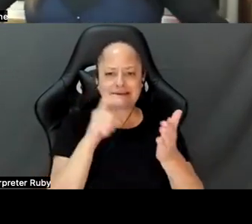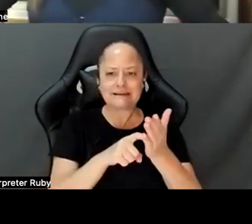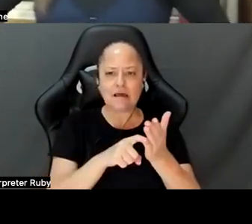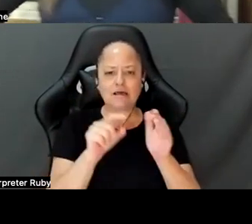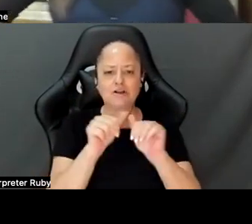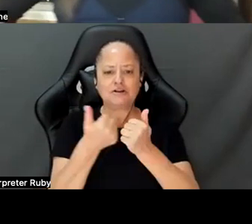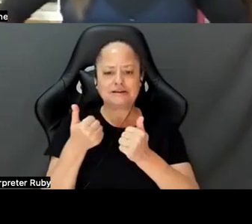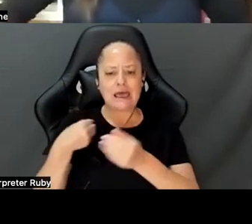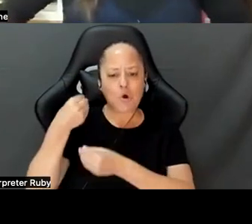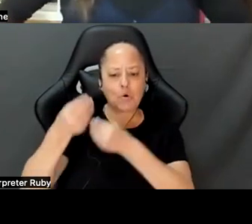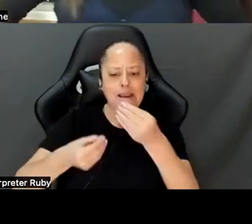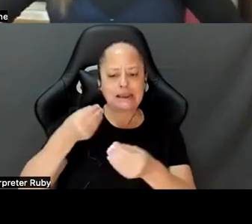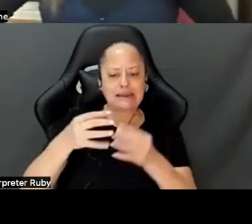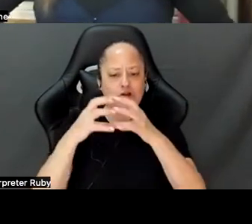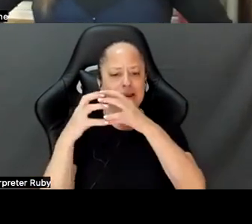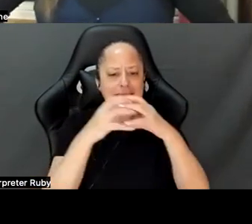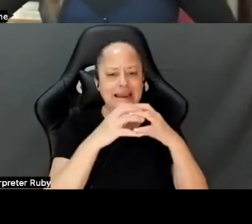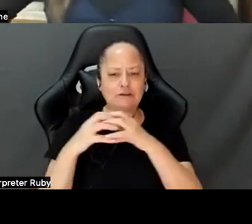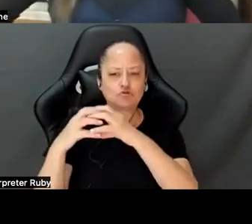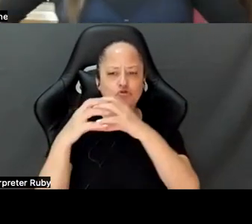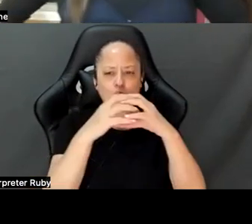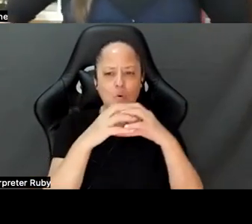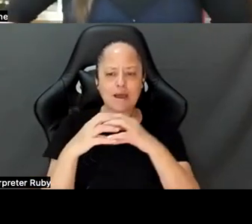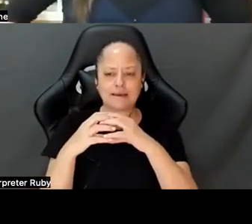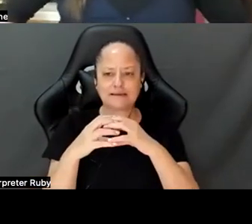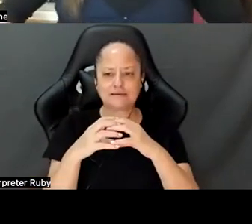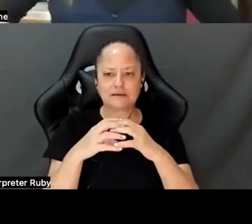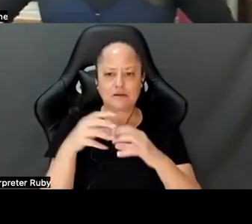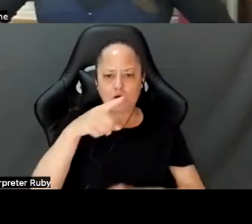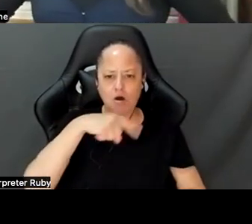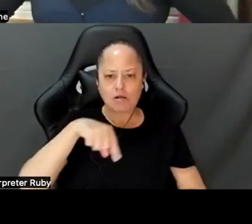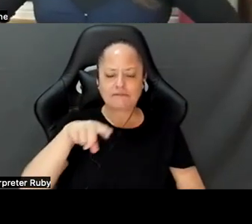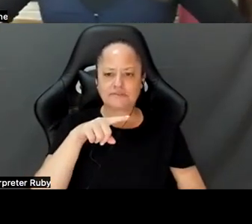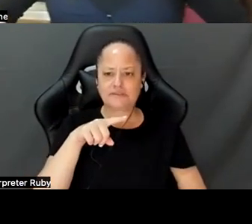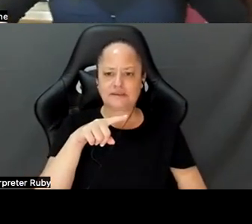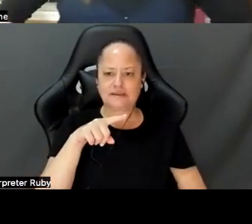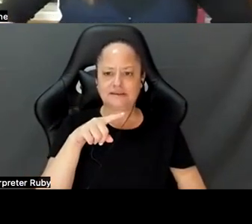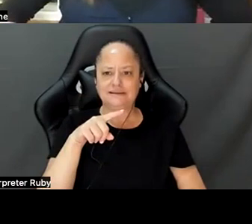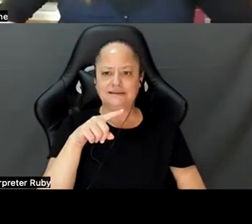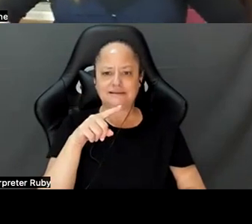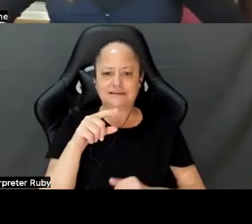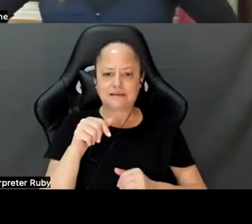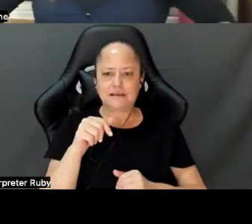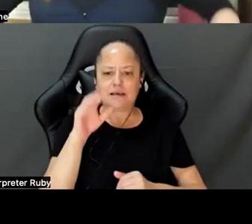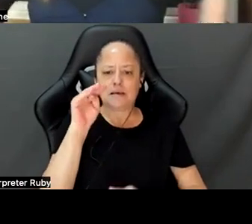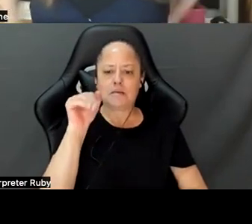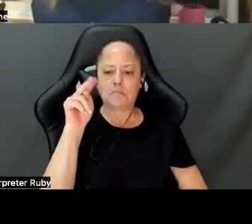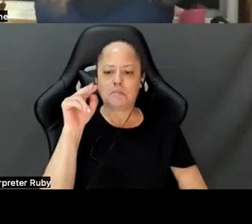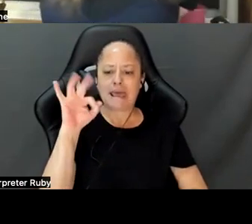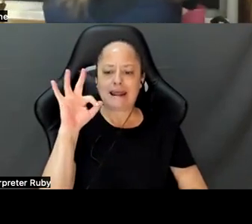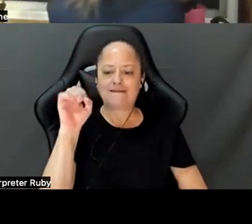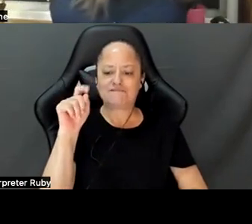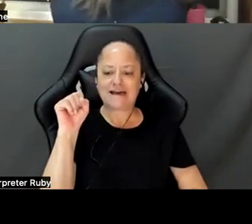how inherently intertwined all of these, manifestations of ableism